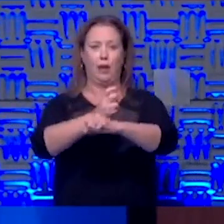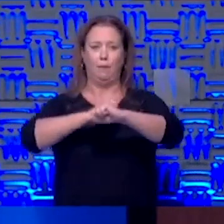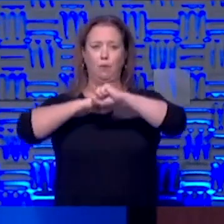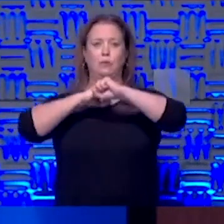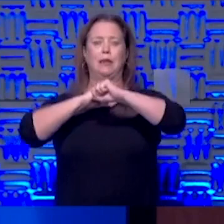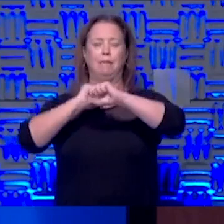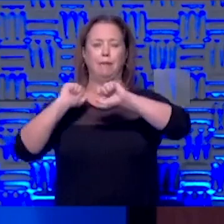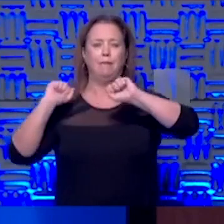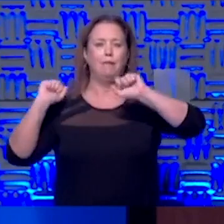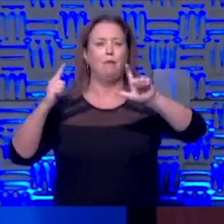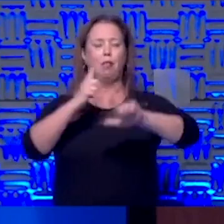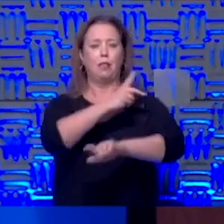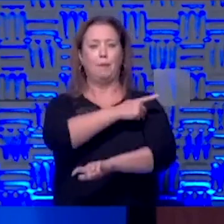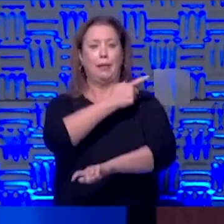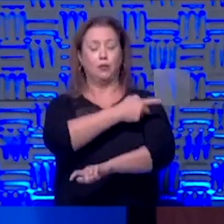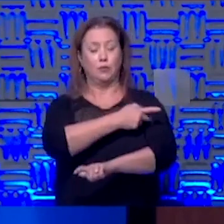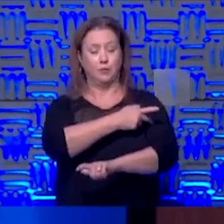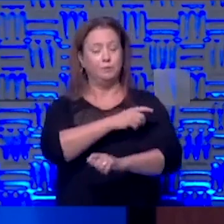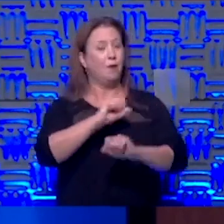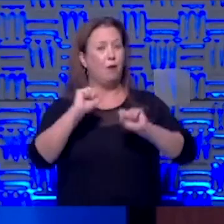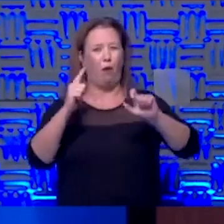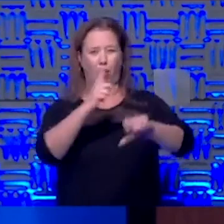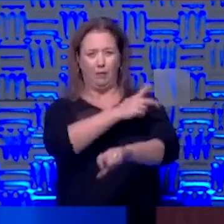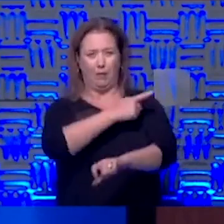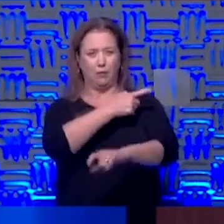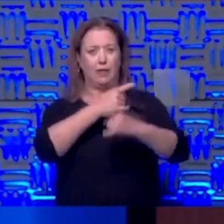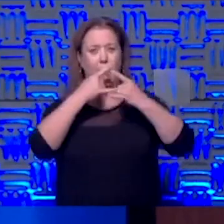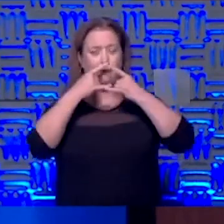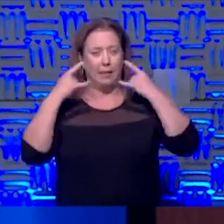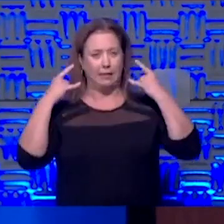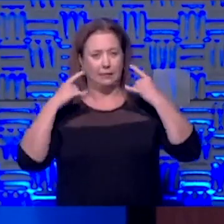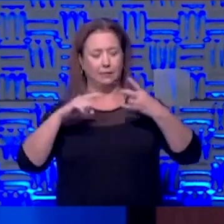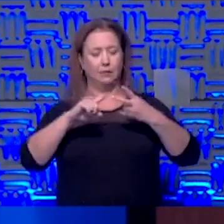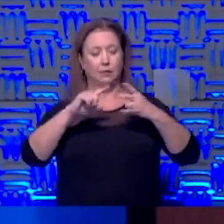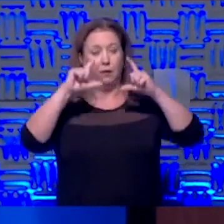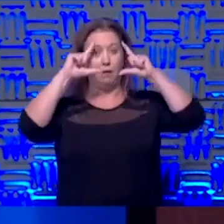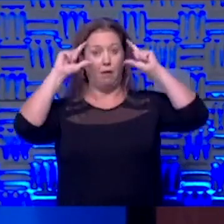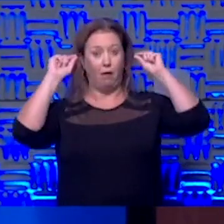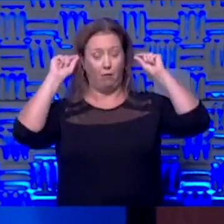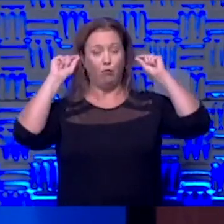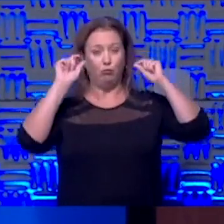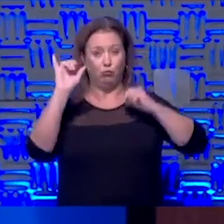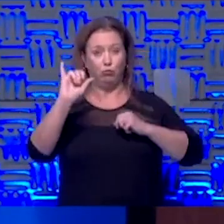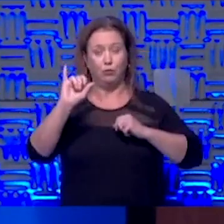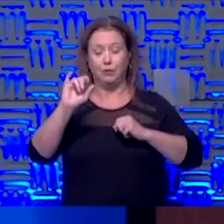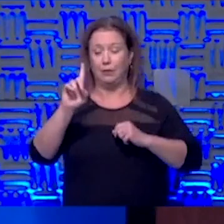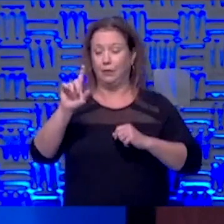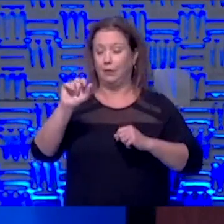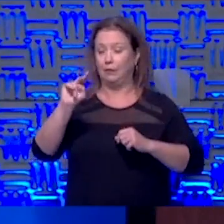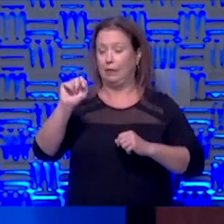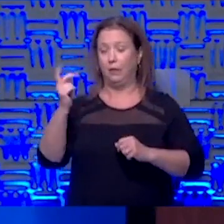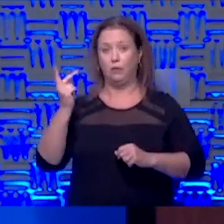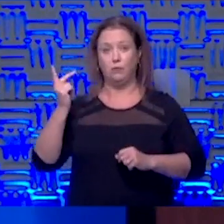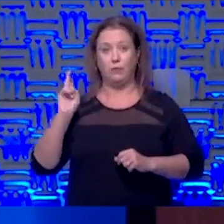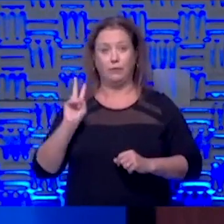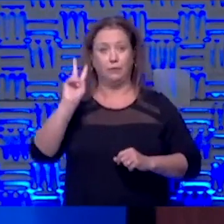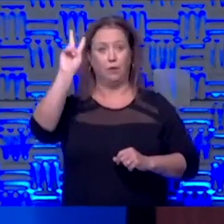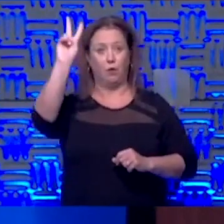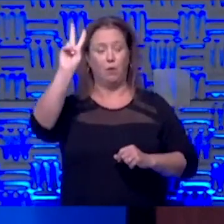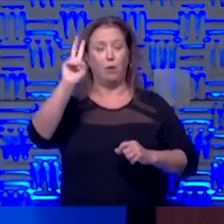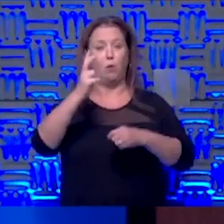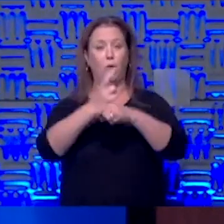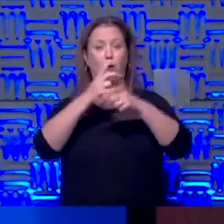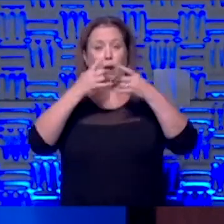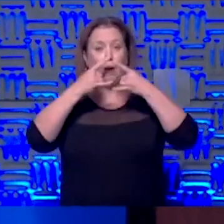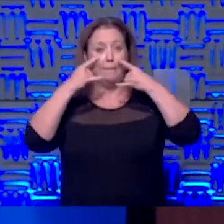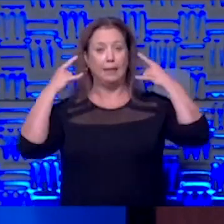patient, you're supposed to have a mask on. You're supposed to have your goggles on. And so when Dana and I are up on the floor seeing patients, we have our masks,